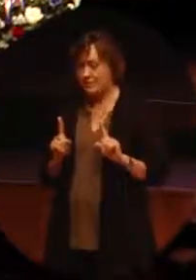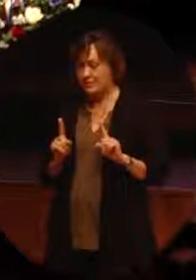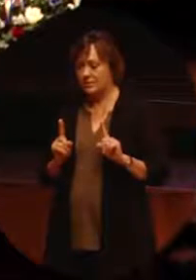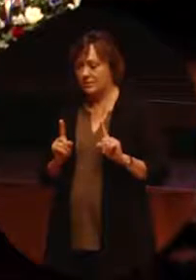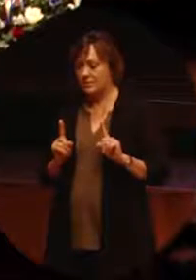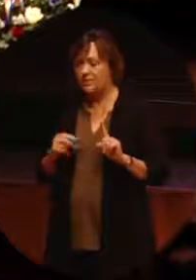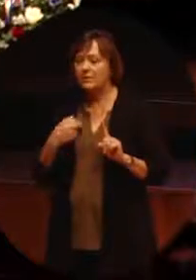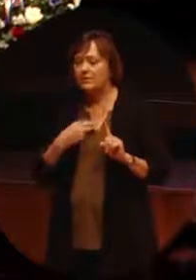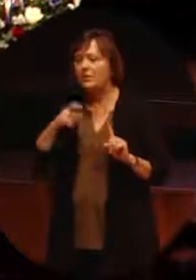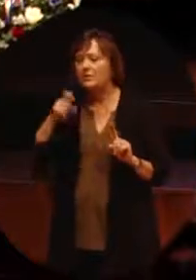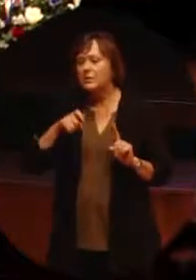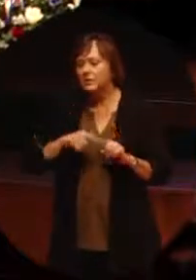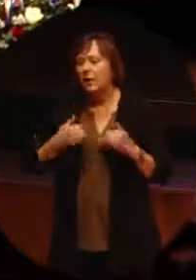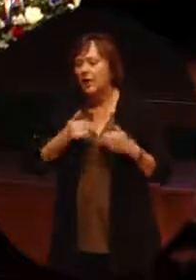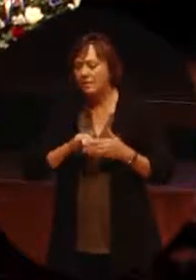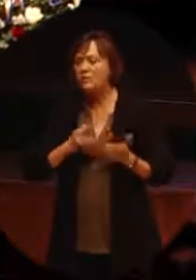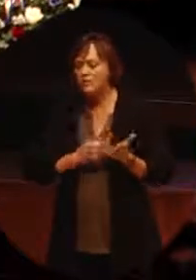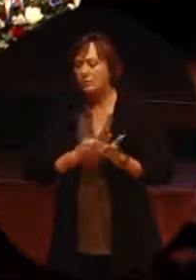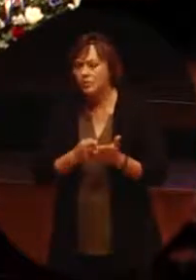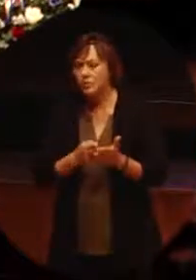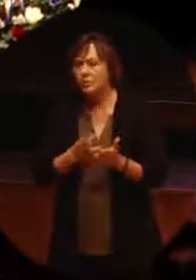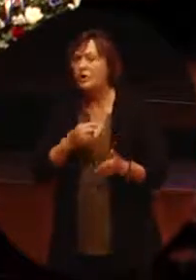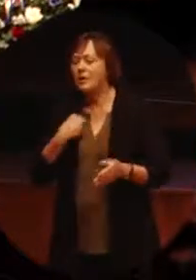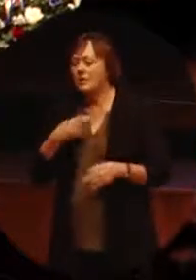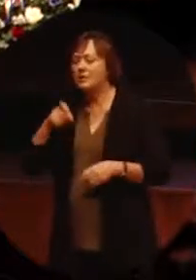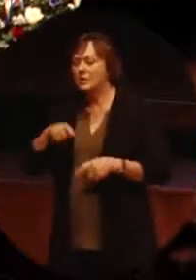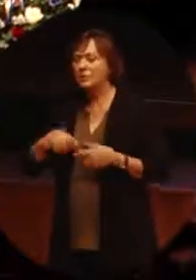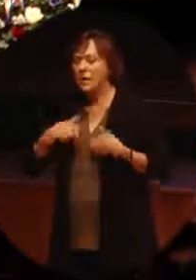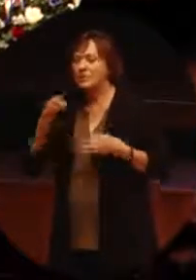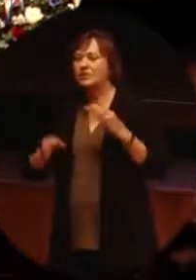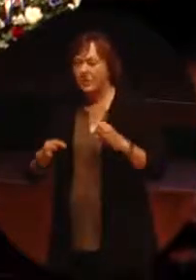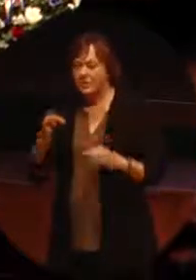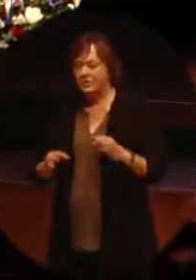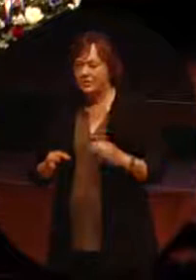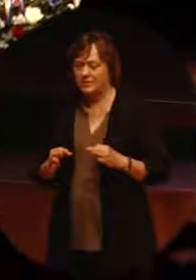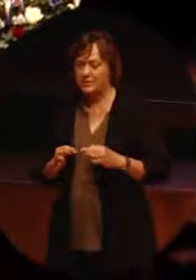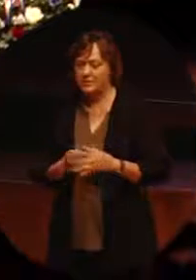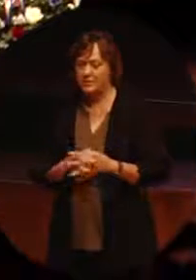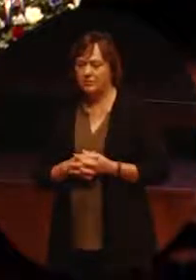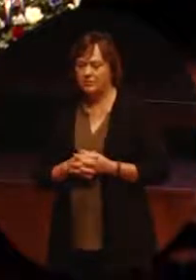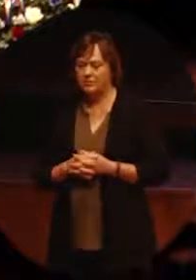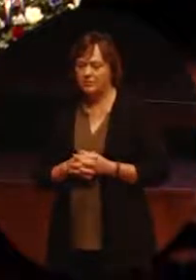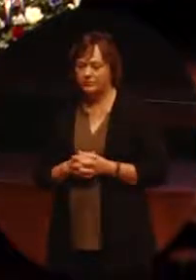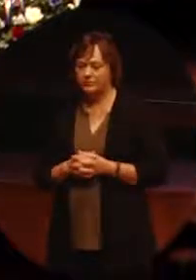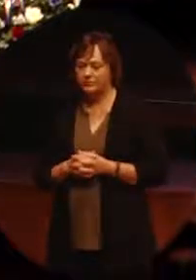But we do need to have the truth, and we do need to have justice.